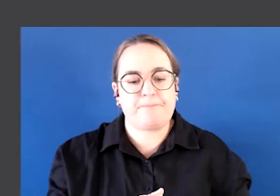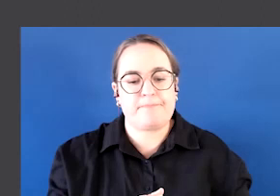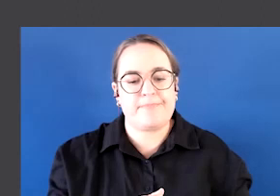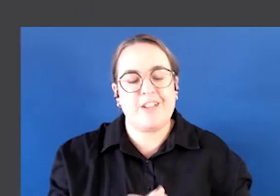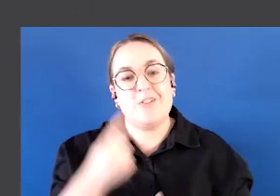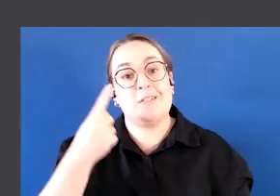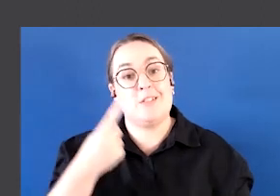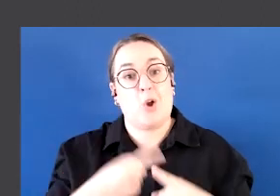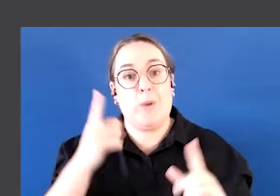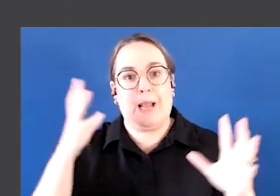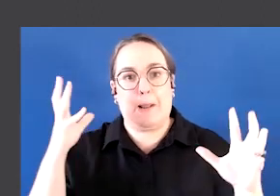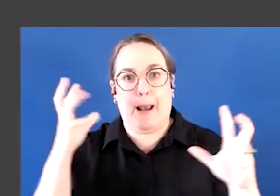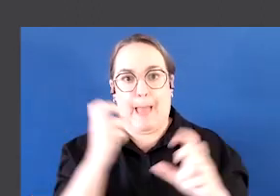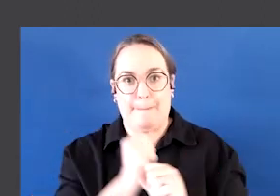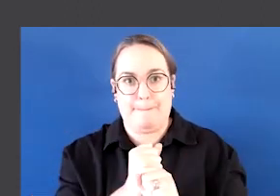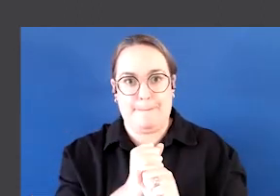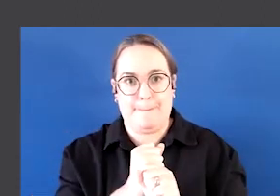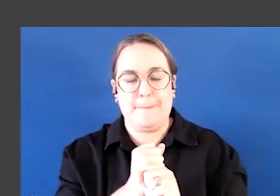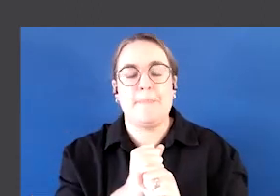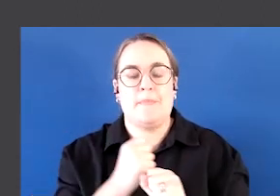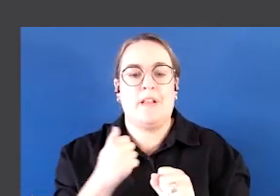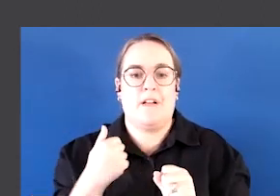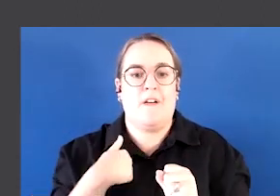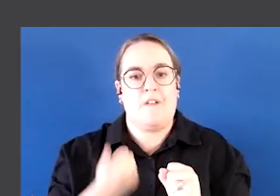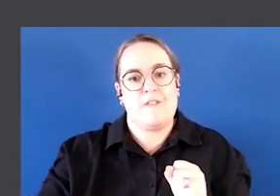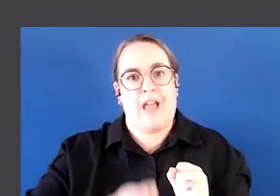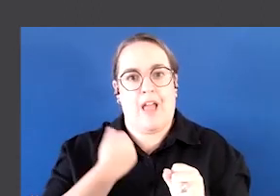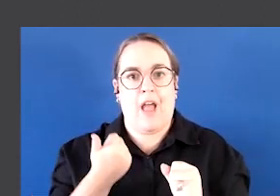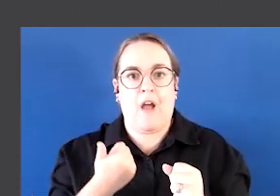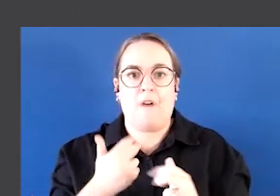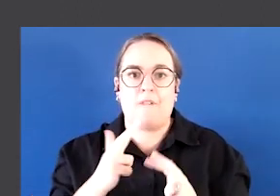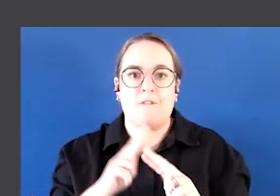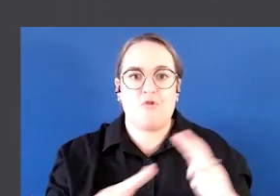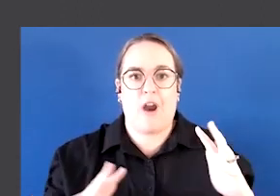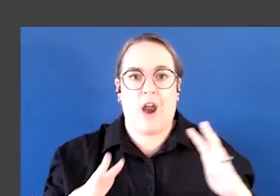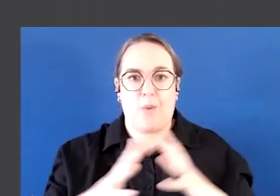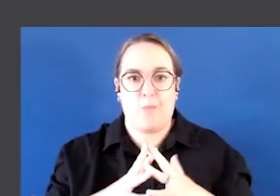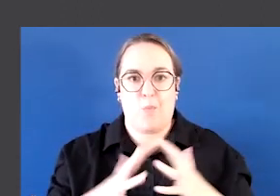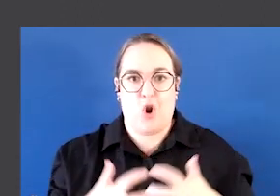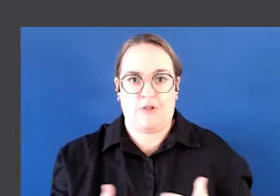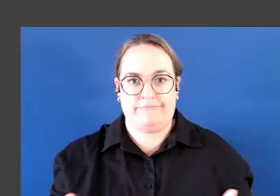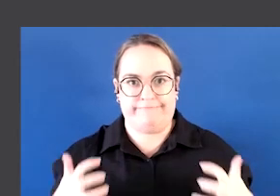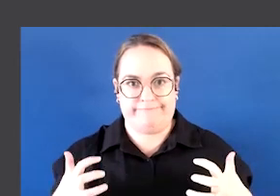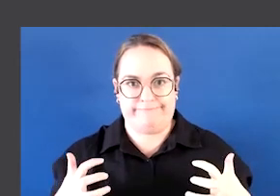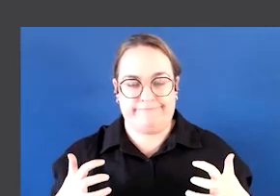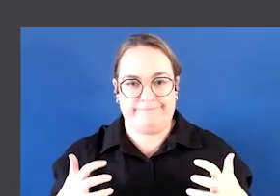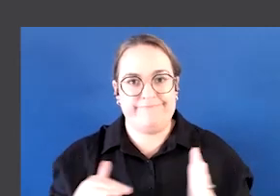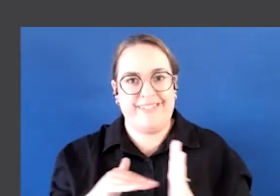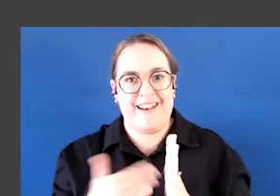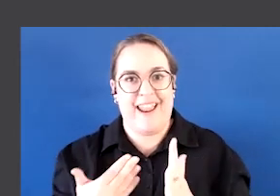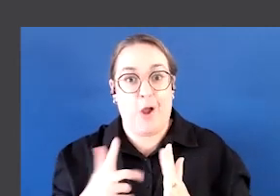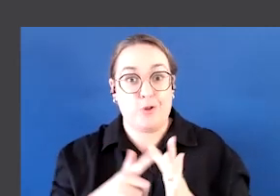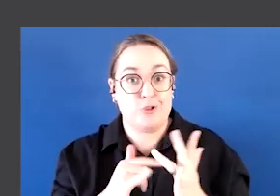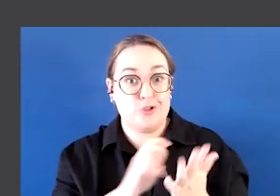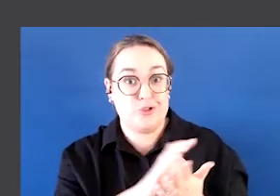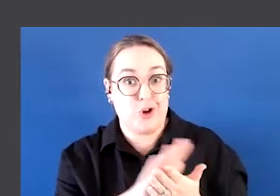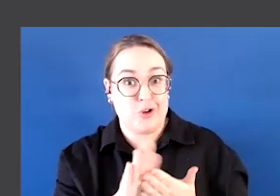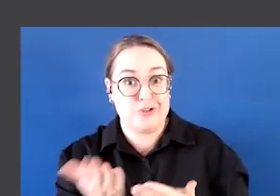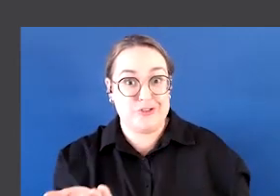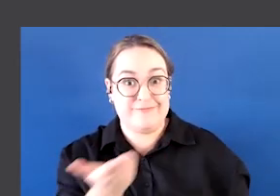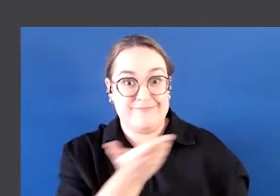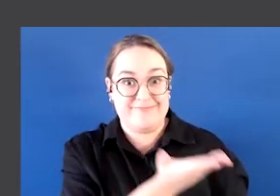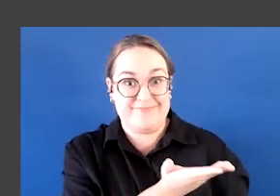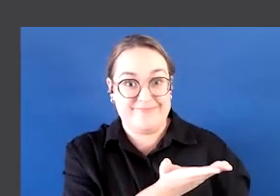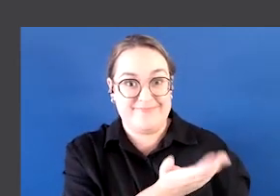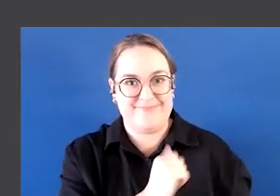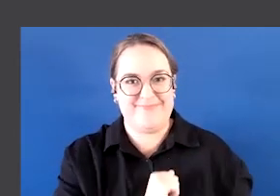process. So that's a very quick summary of the MTI integrity framework. And I'll happily now pass over